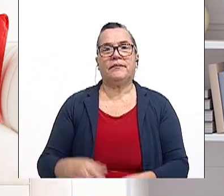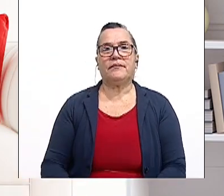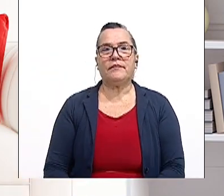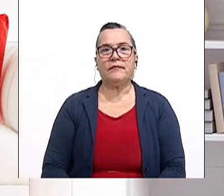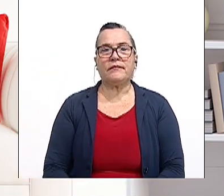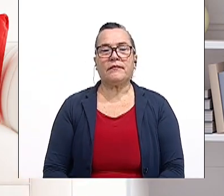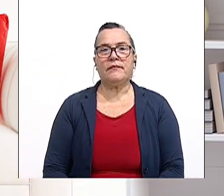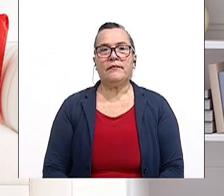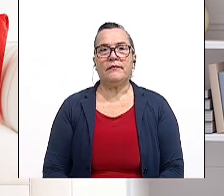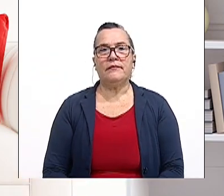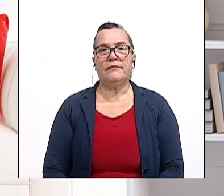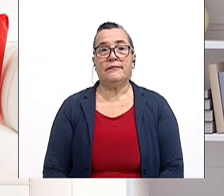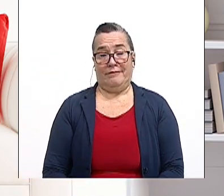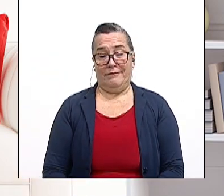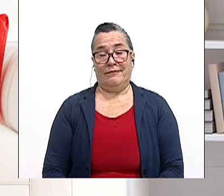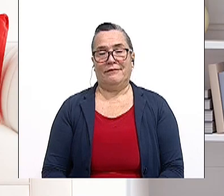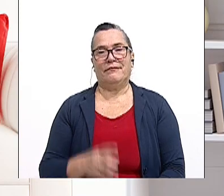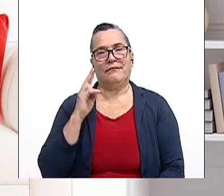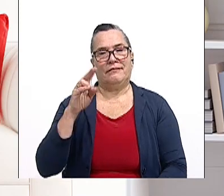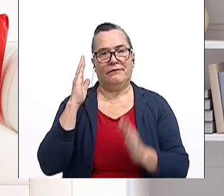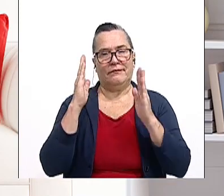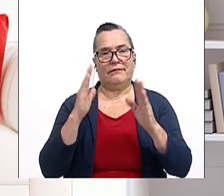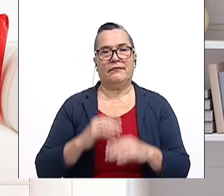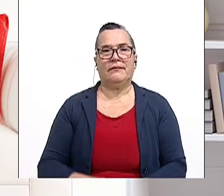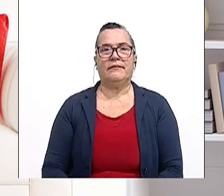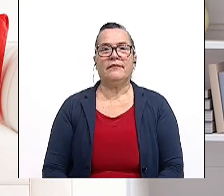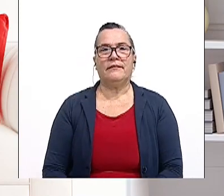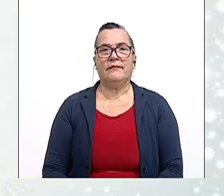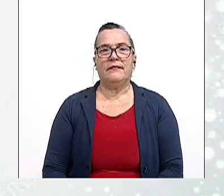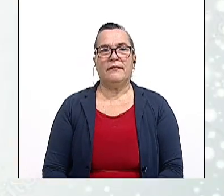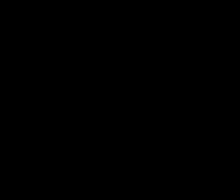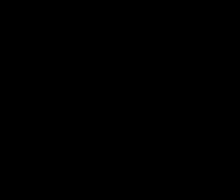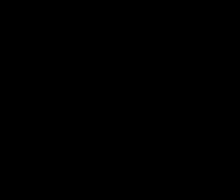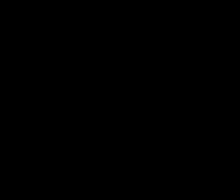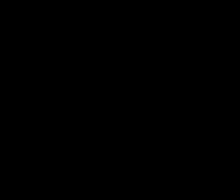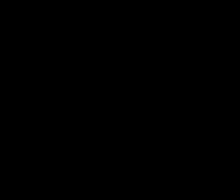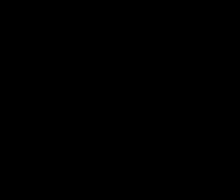the next slide. Okay, so pay attention.